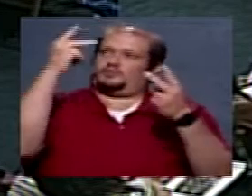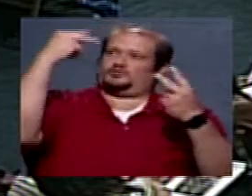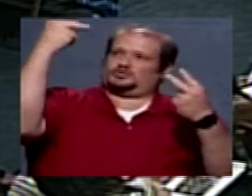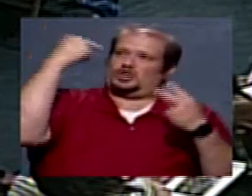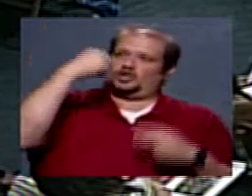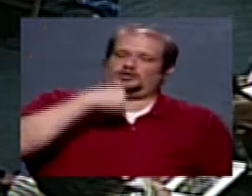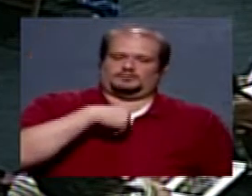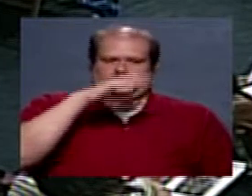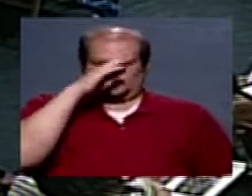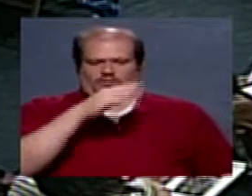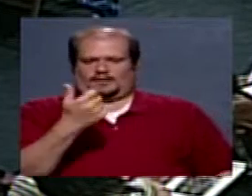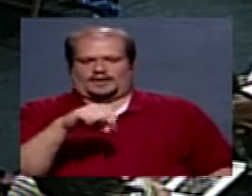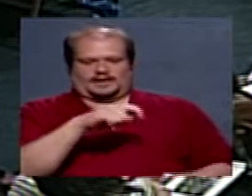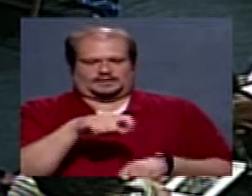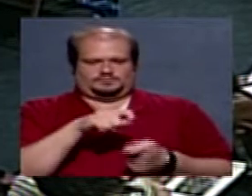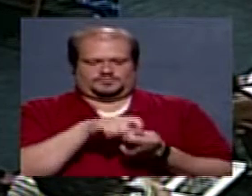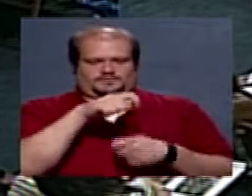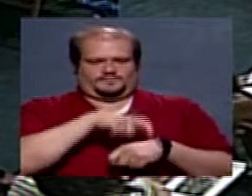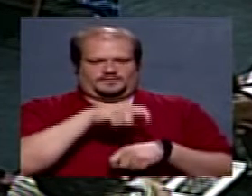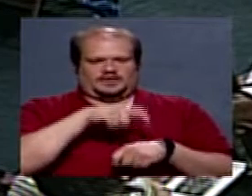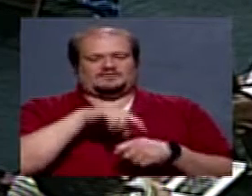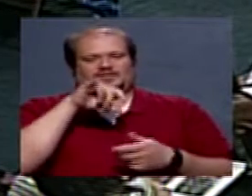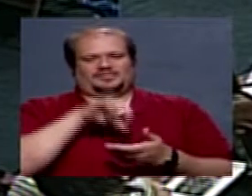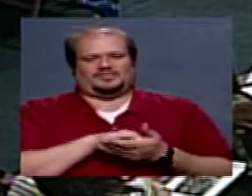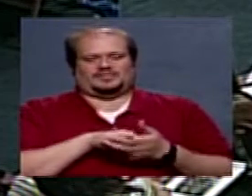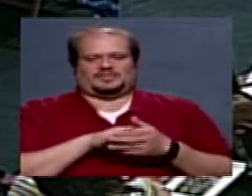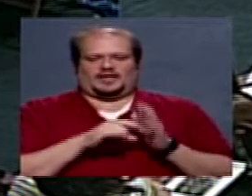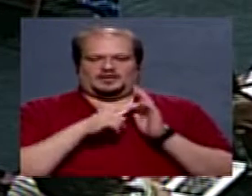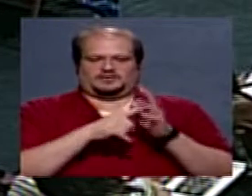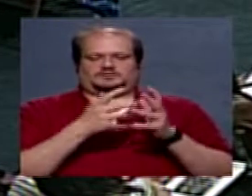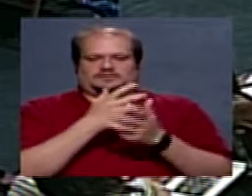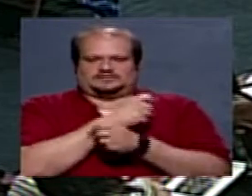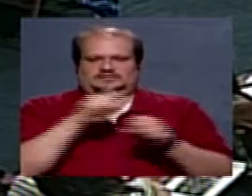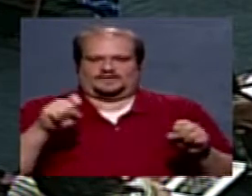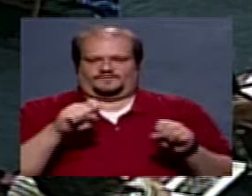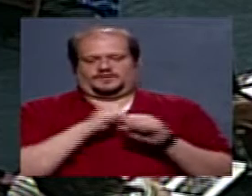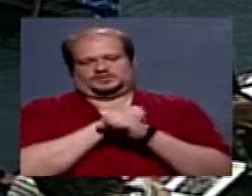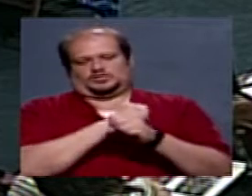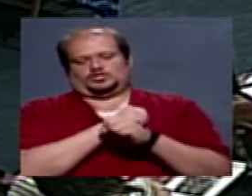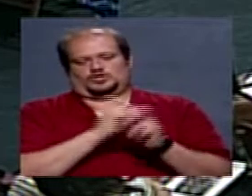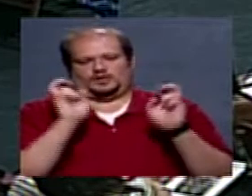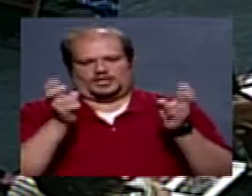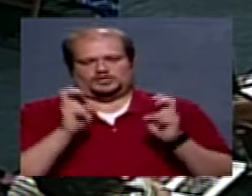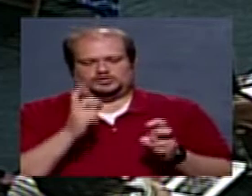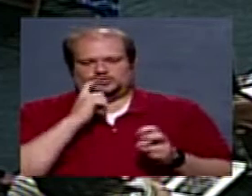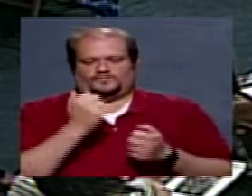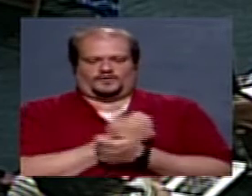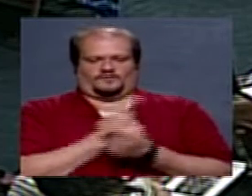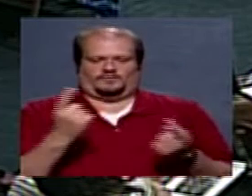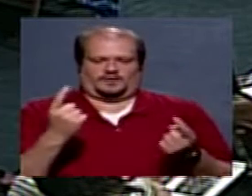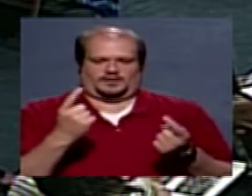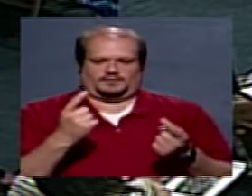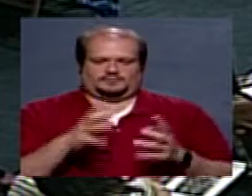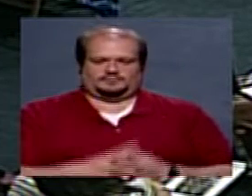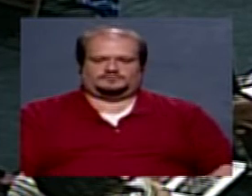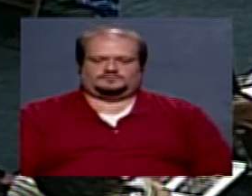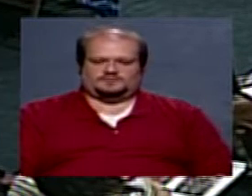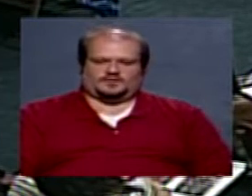looking directly at me at any given time. And that presents a lot of safety and security issues for everybody.